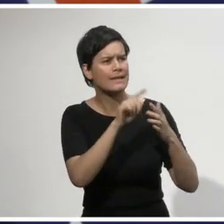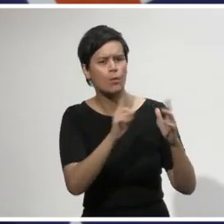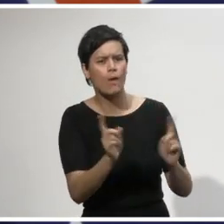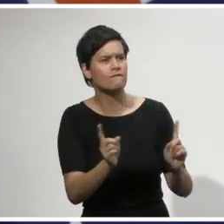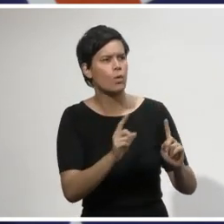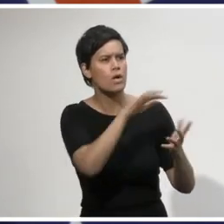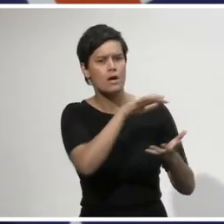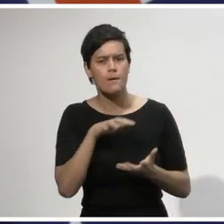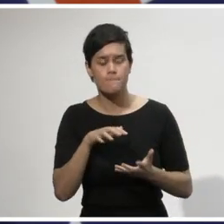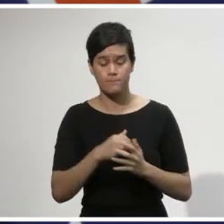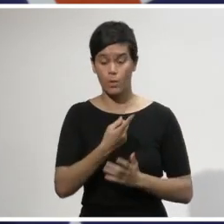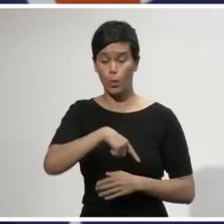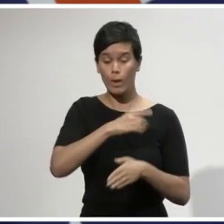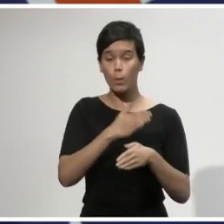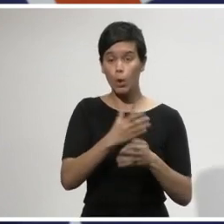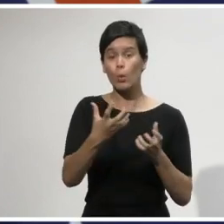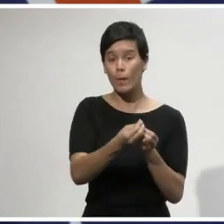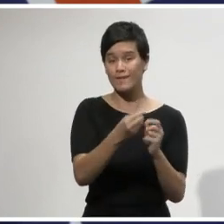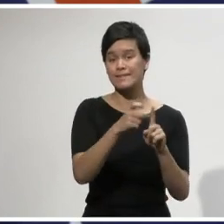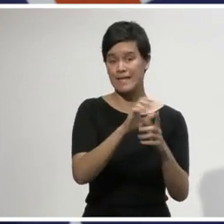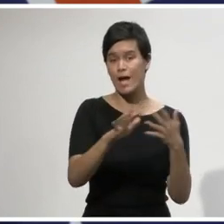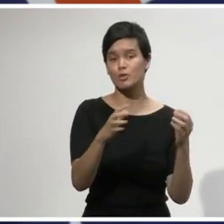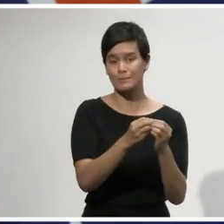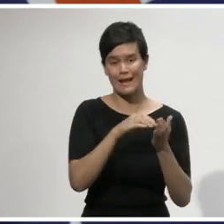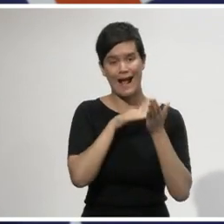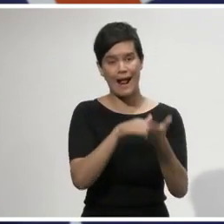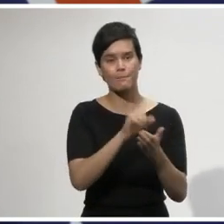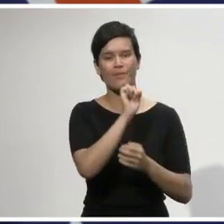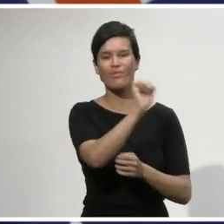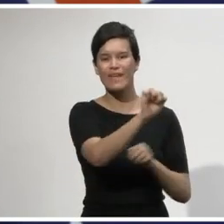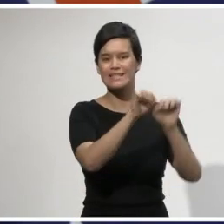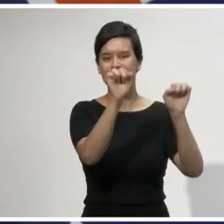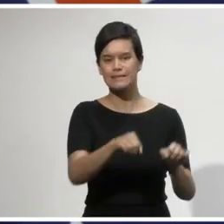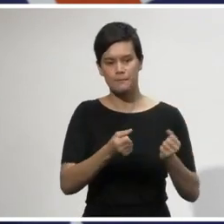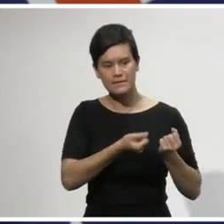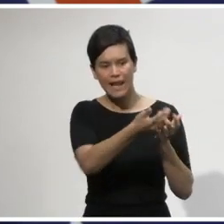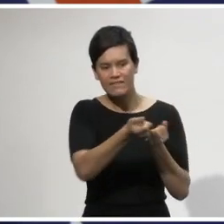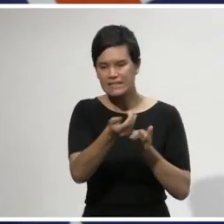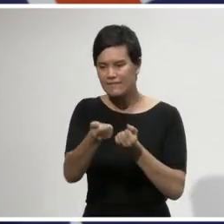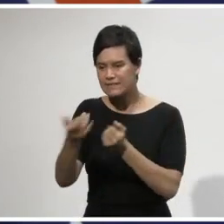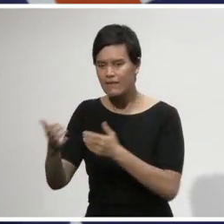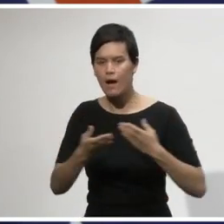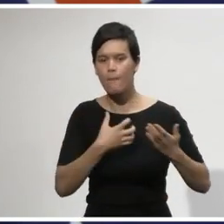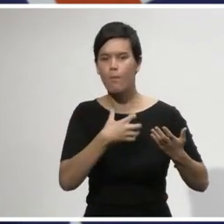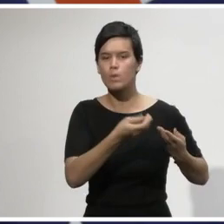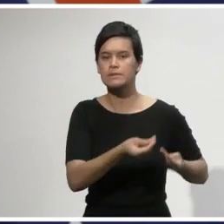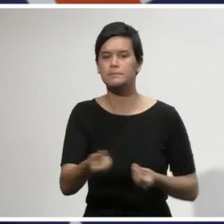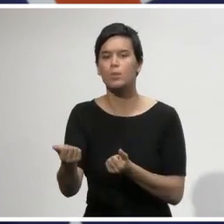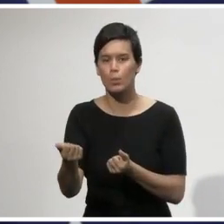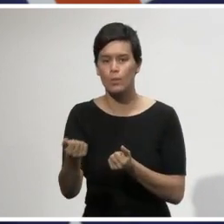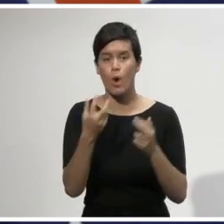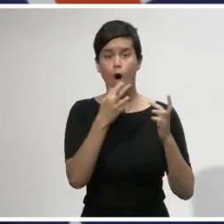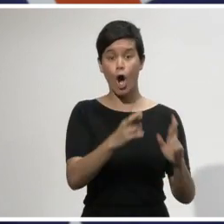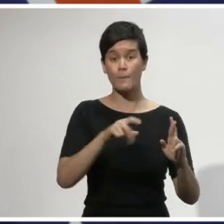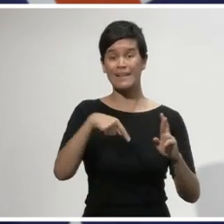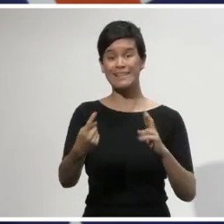We've been working with the DHBs to get a much better distribution system in place, and we hope to be able to stand up a different